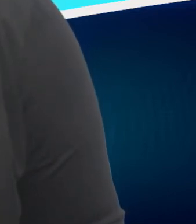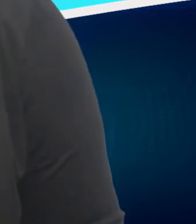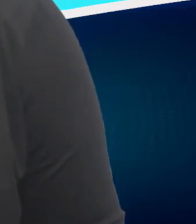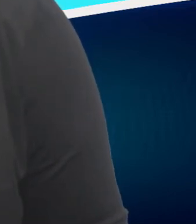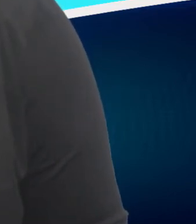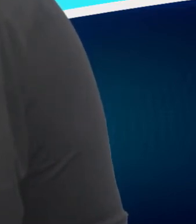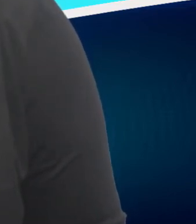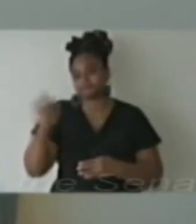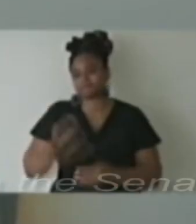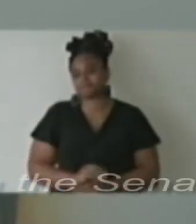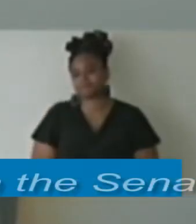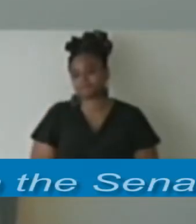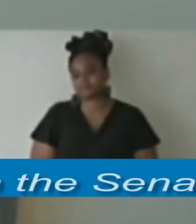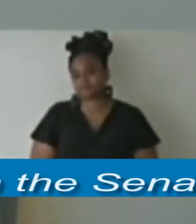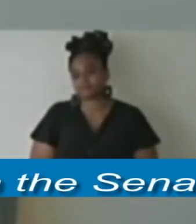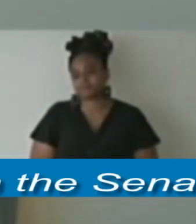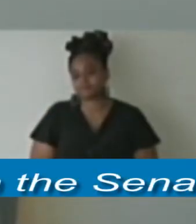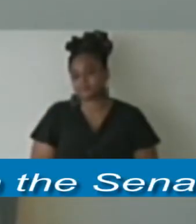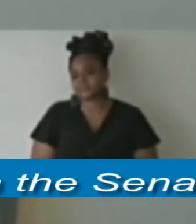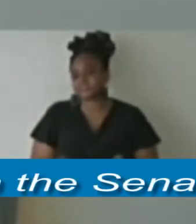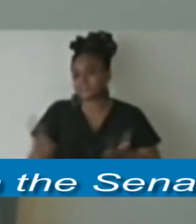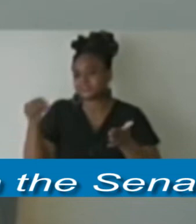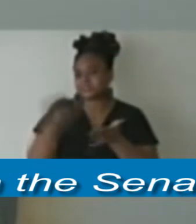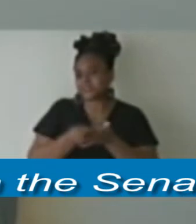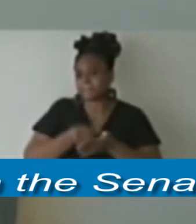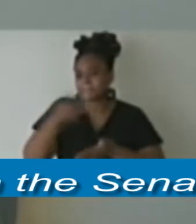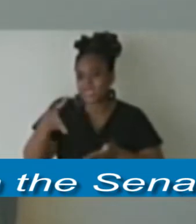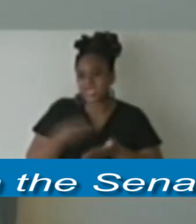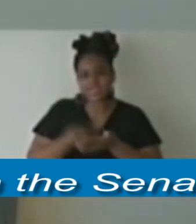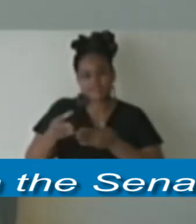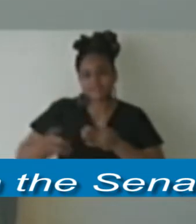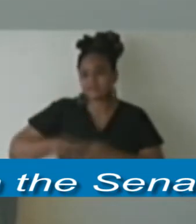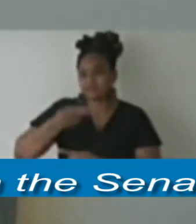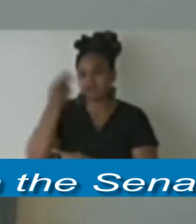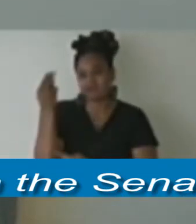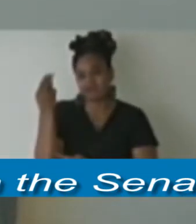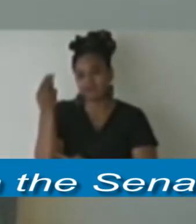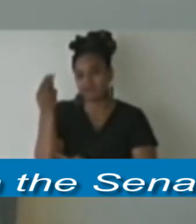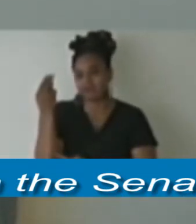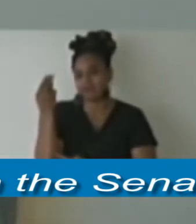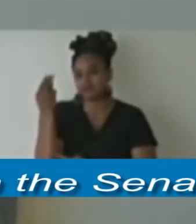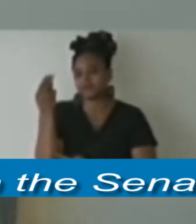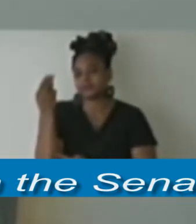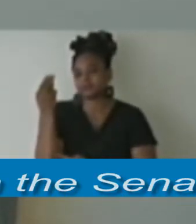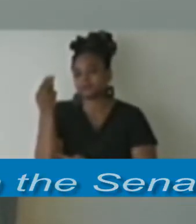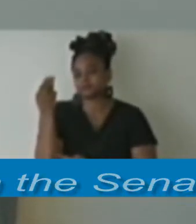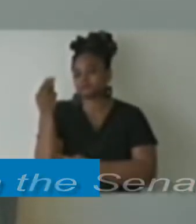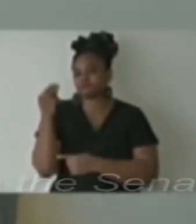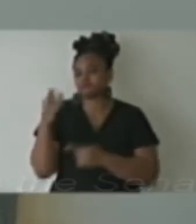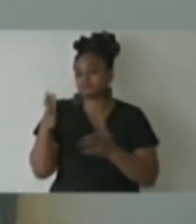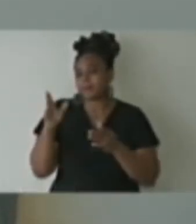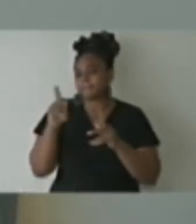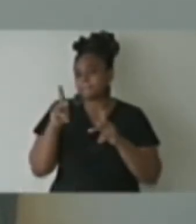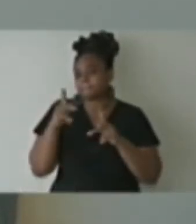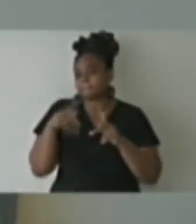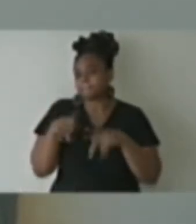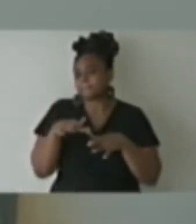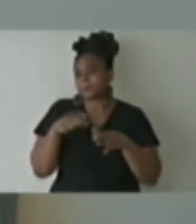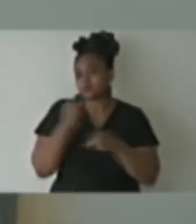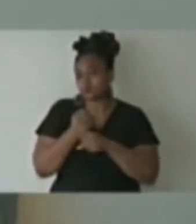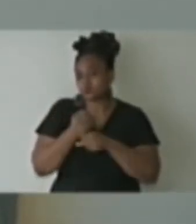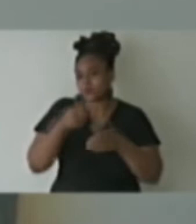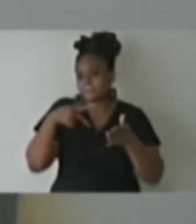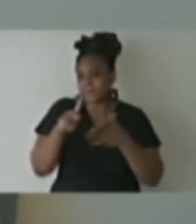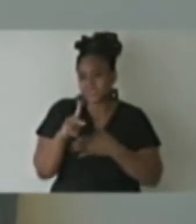outlook. Recurrent spending has remained high, due in part to greater outlays on wages, salaries and